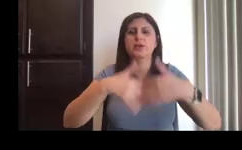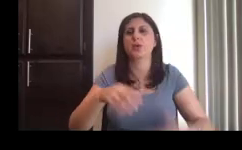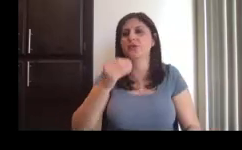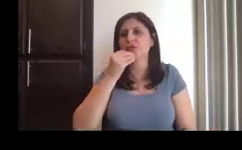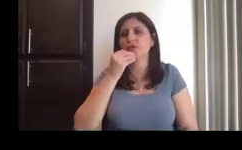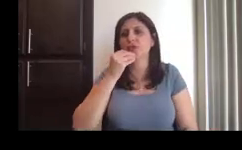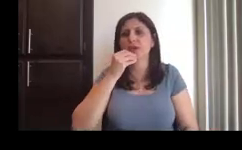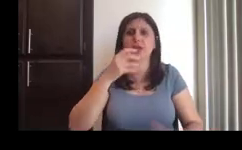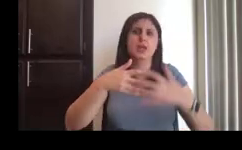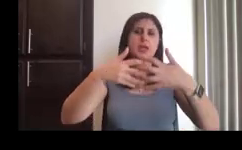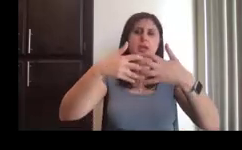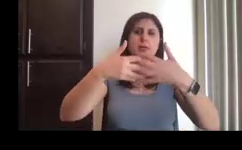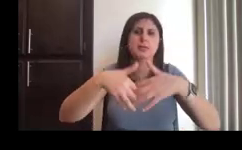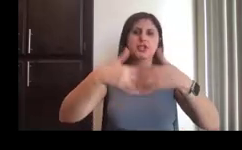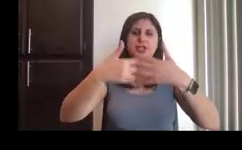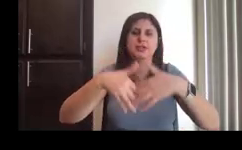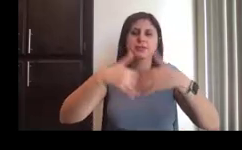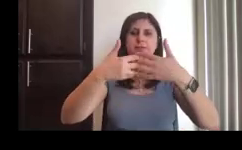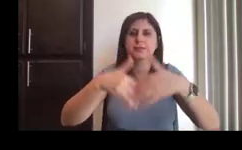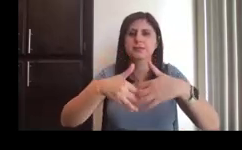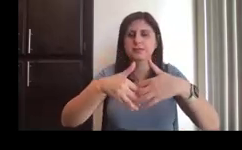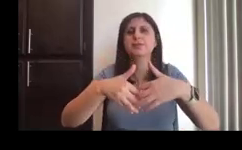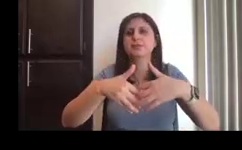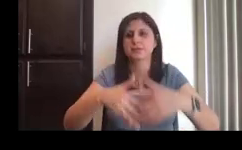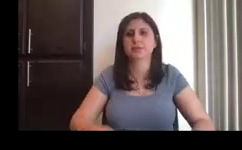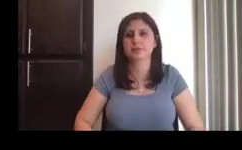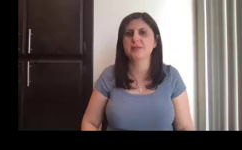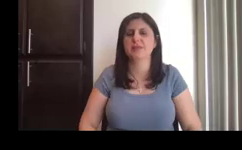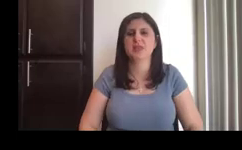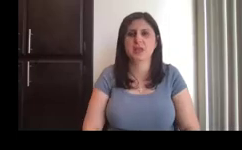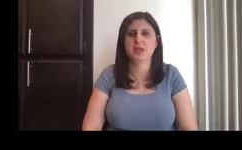machine or food machine.